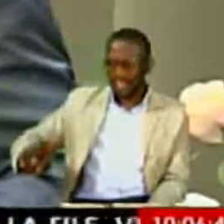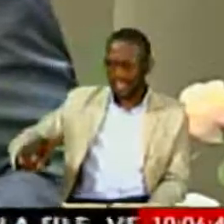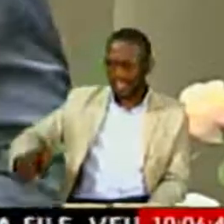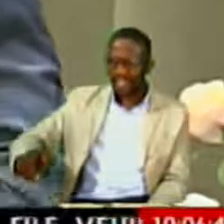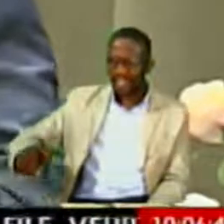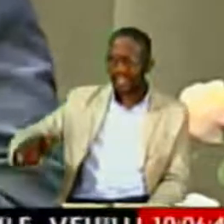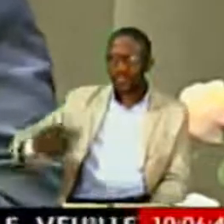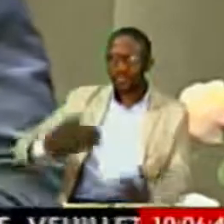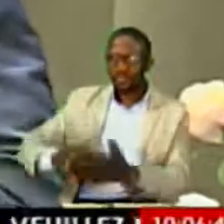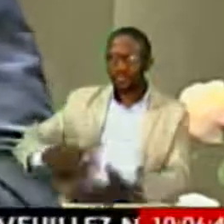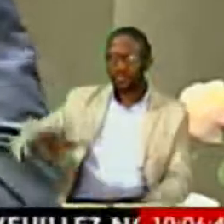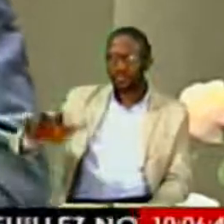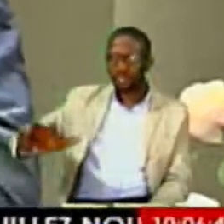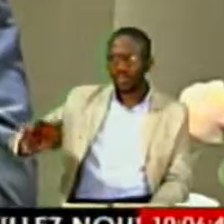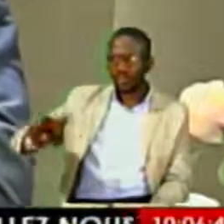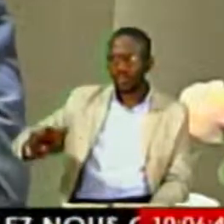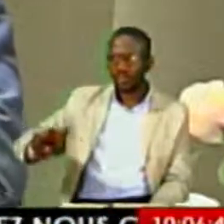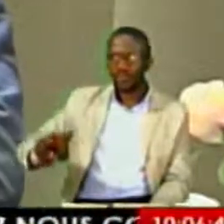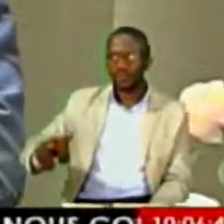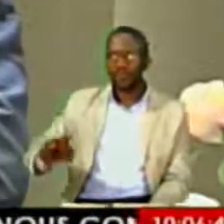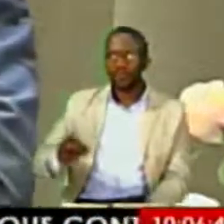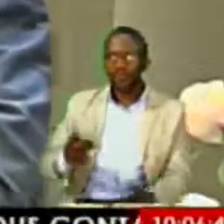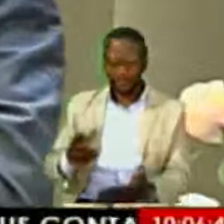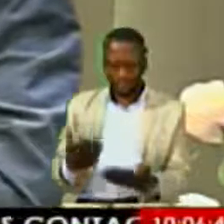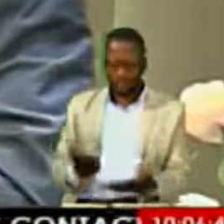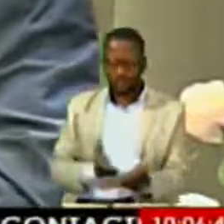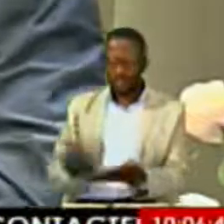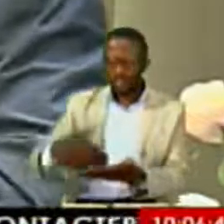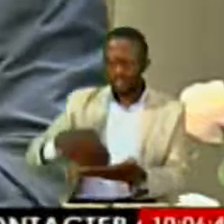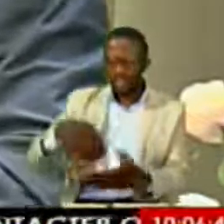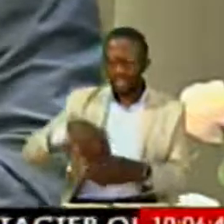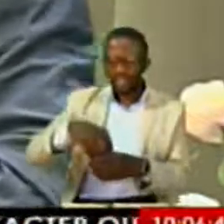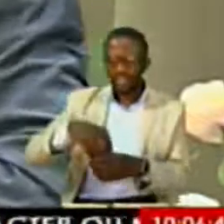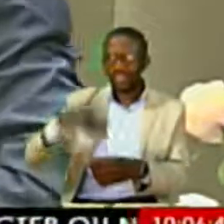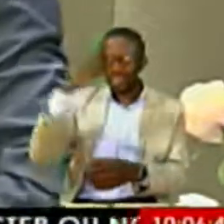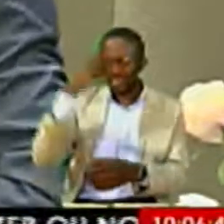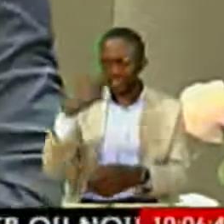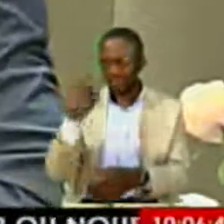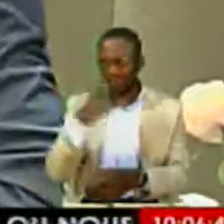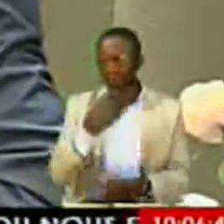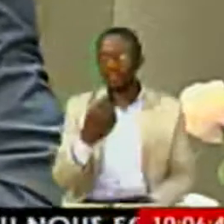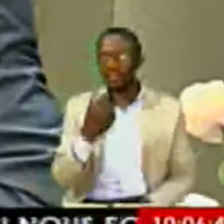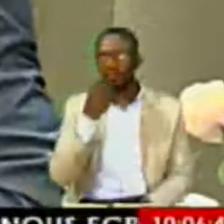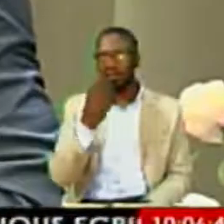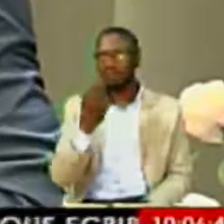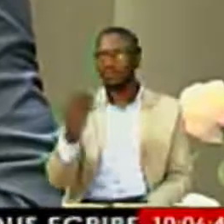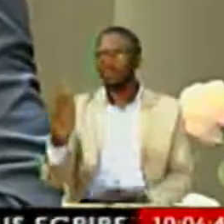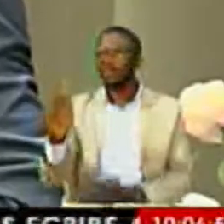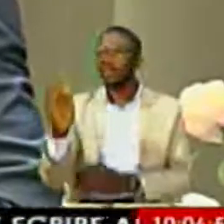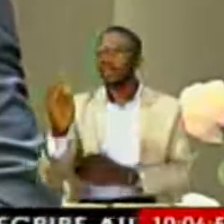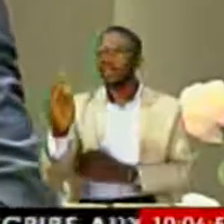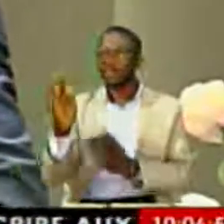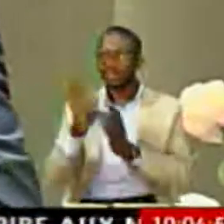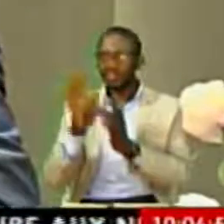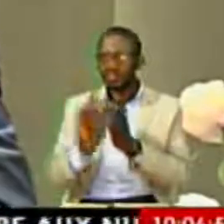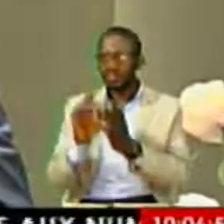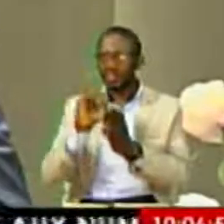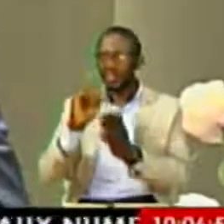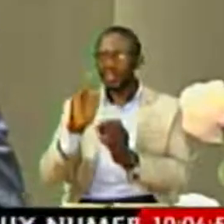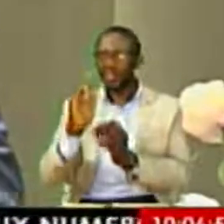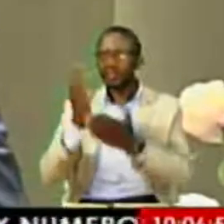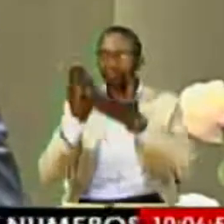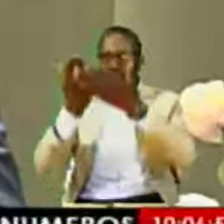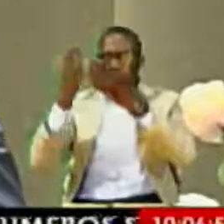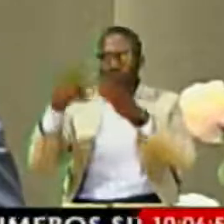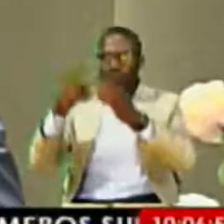32, 31. Revenons ici. Let's come back here. Il est au ciel en train d'intercéder pour nous. He is in